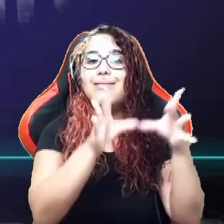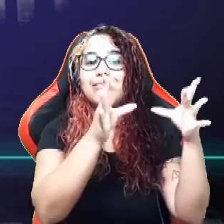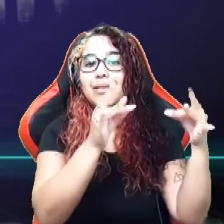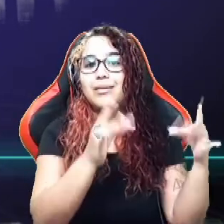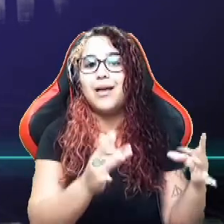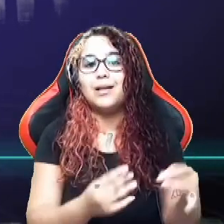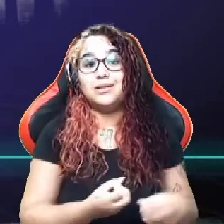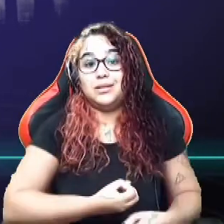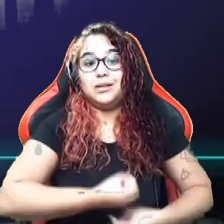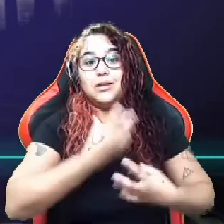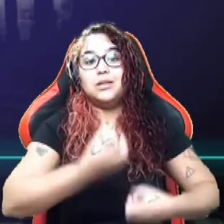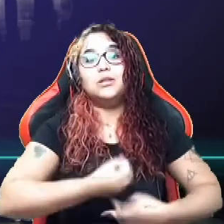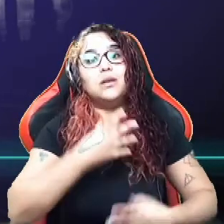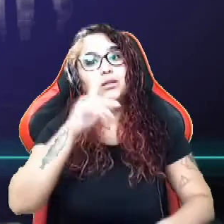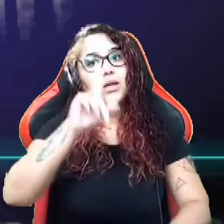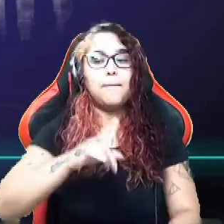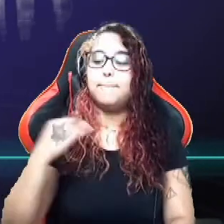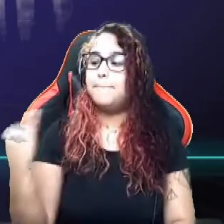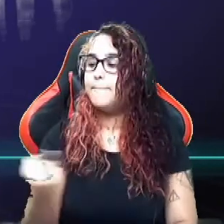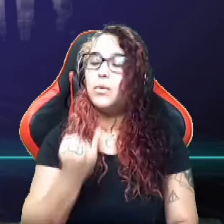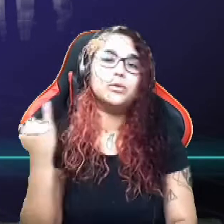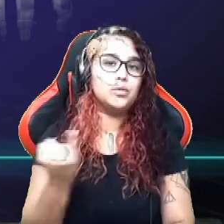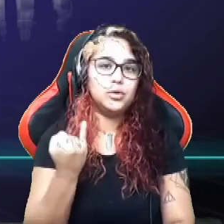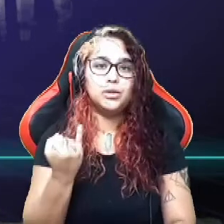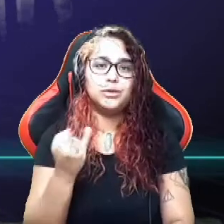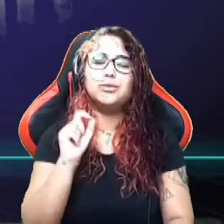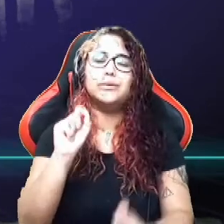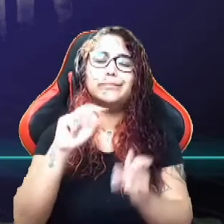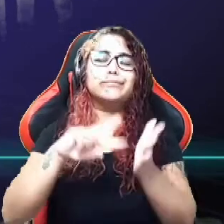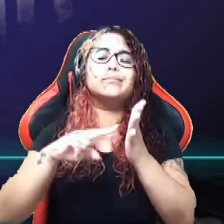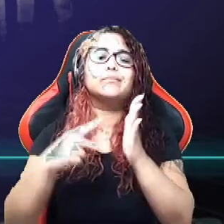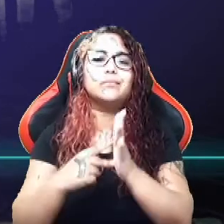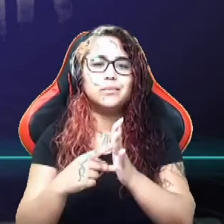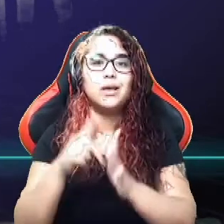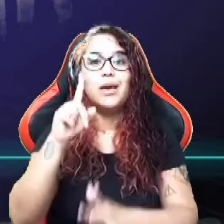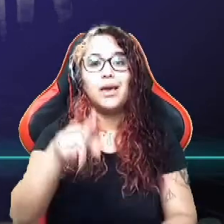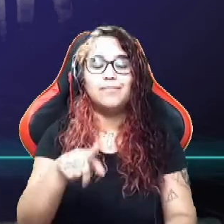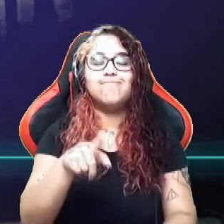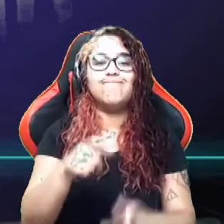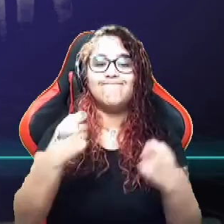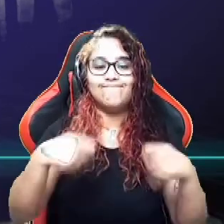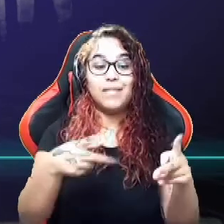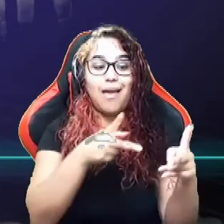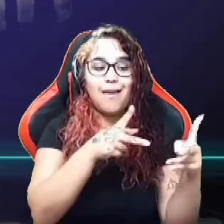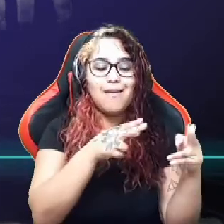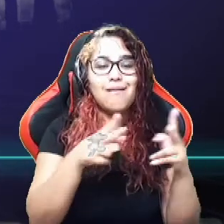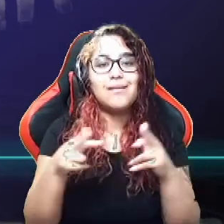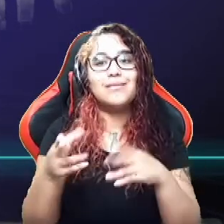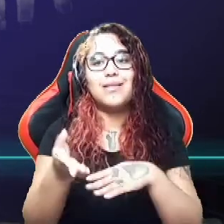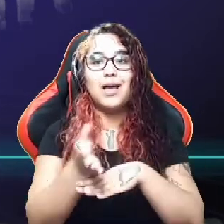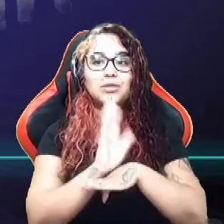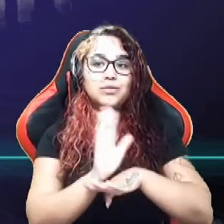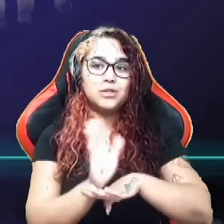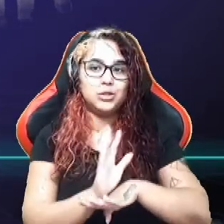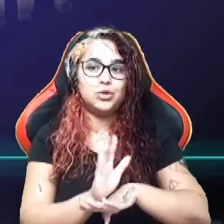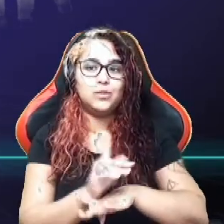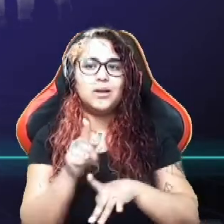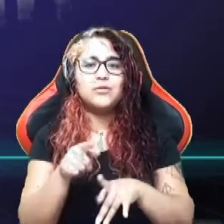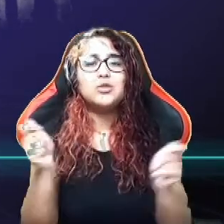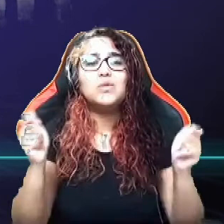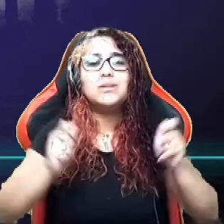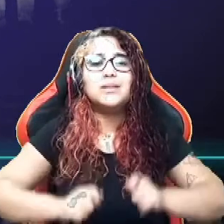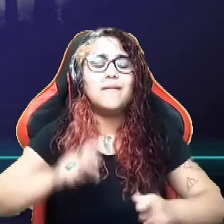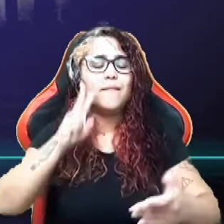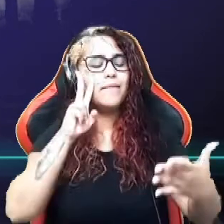You also need to be detail-oriented and creative. Edit your video. Make it